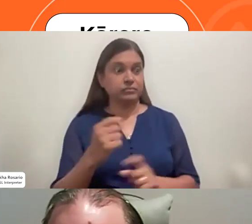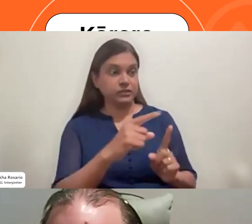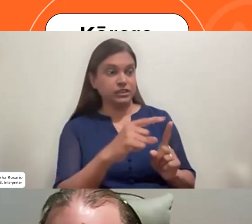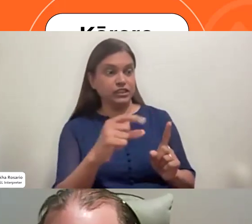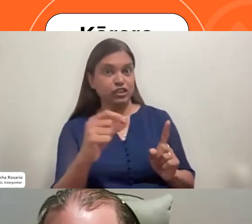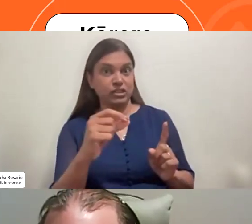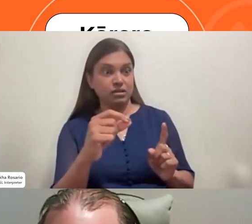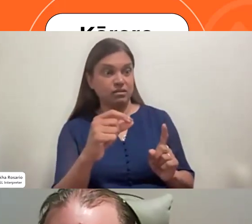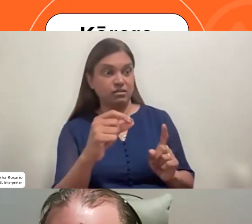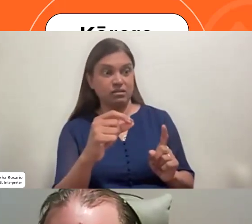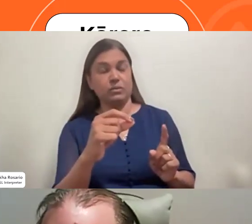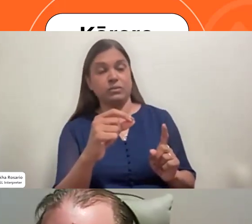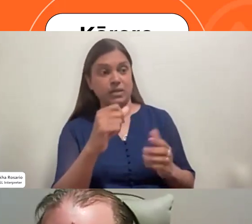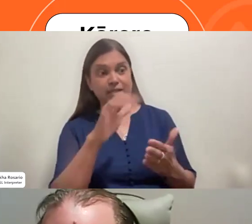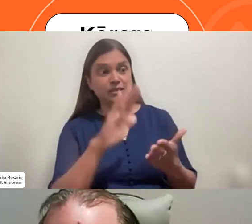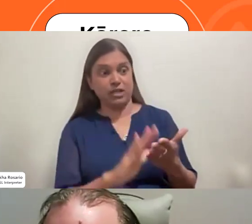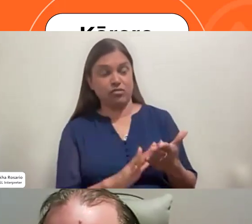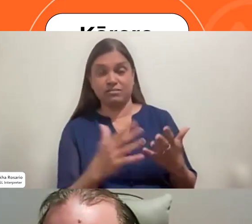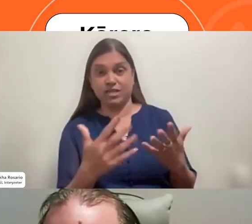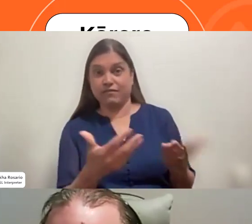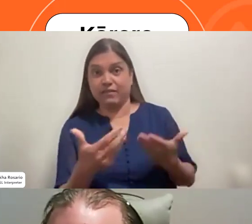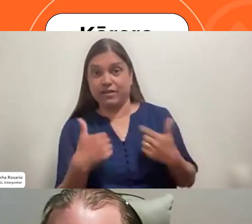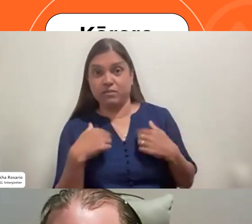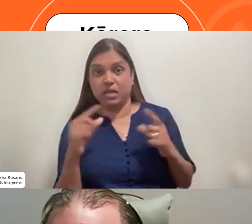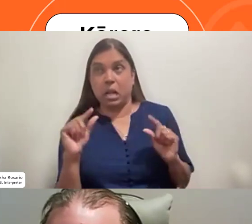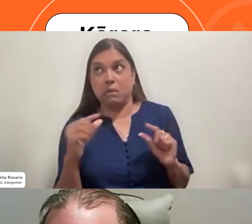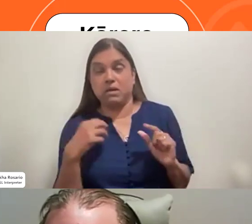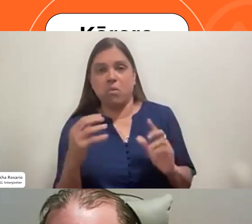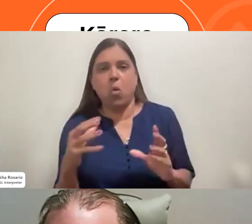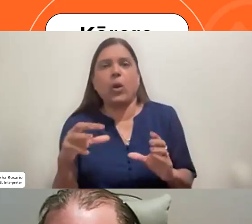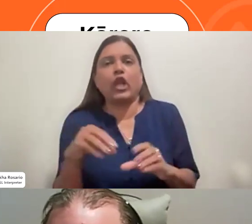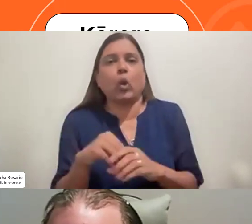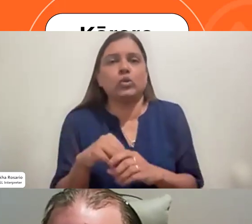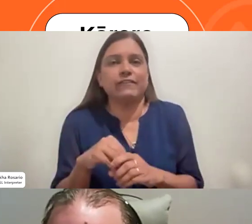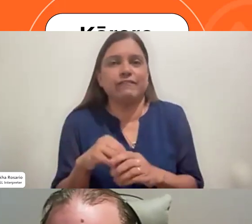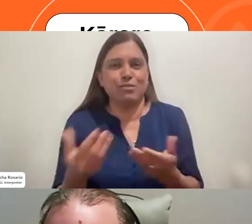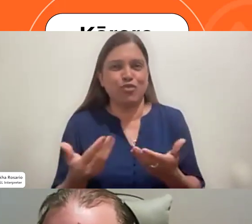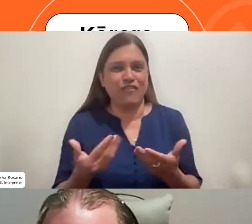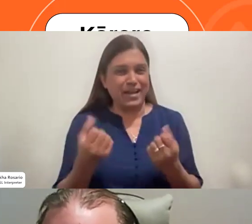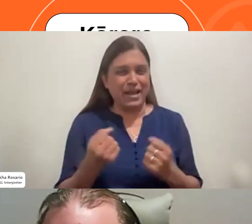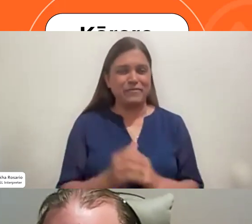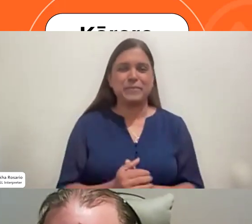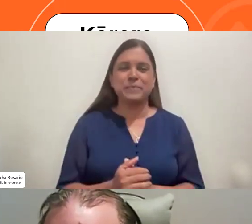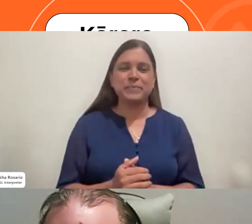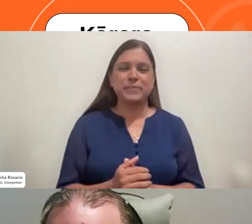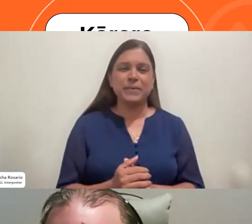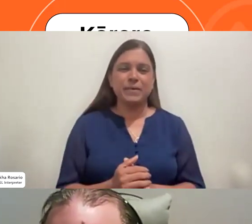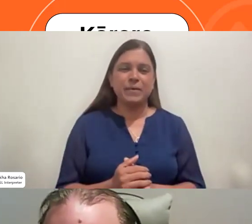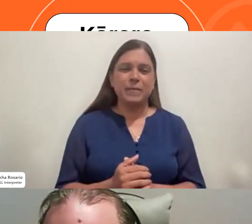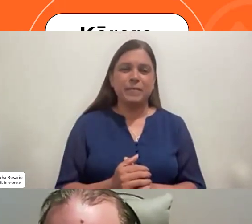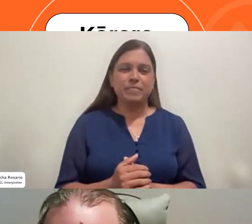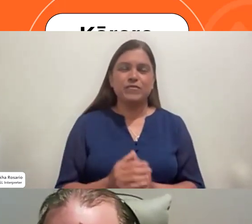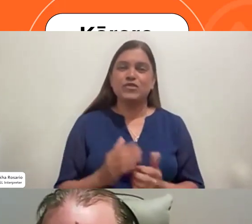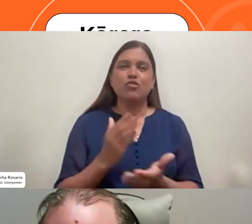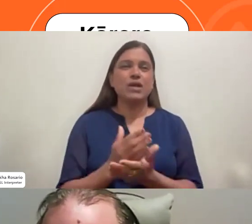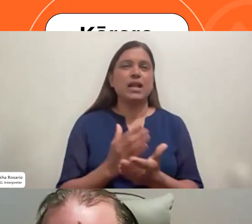made my life a little bit more inclusive. So I'm going to touch on a little theme, and it's pretty much worldwide. All cultures